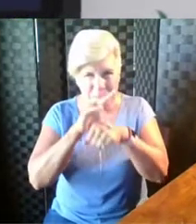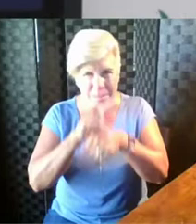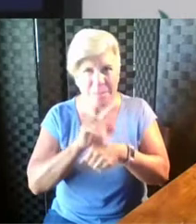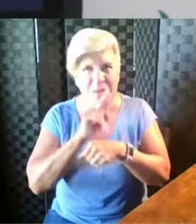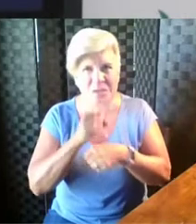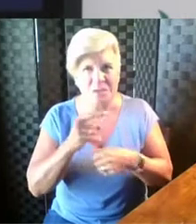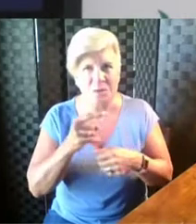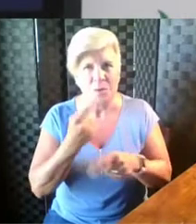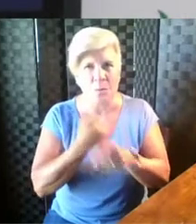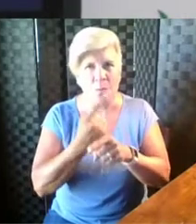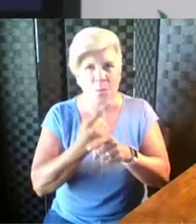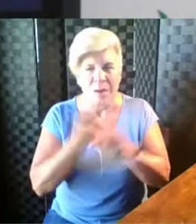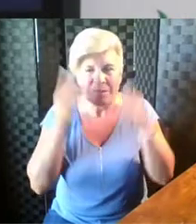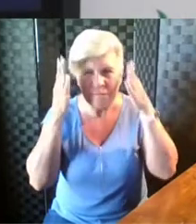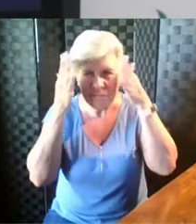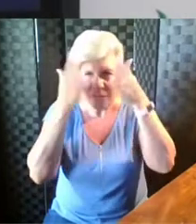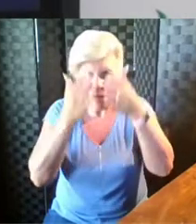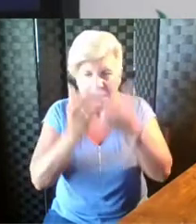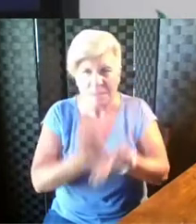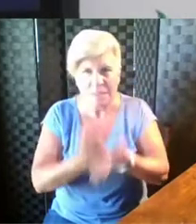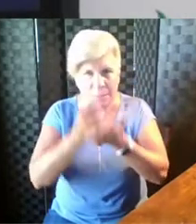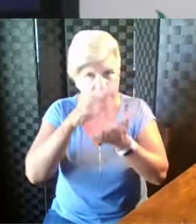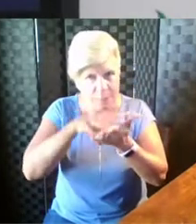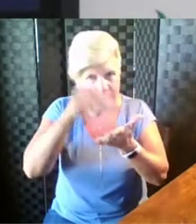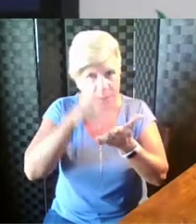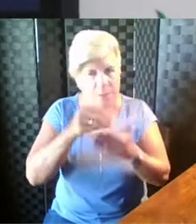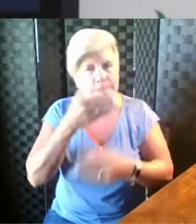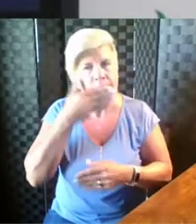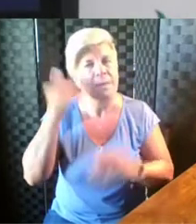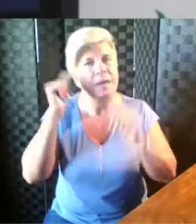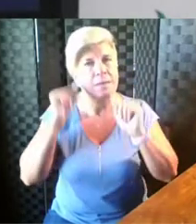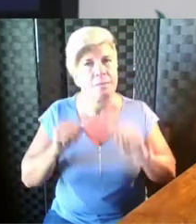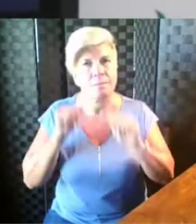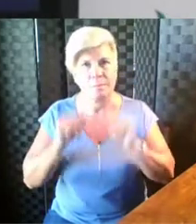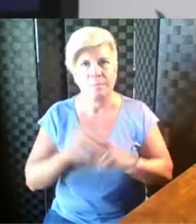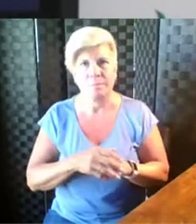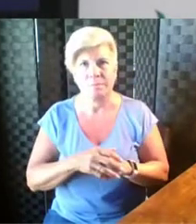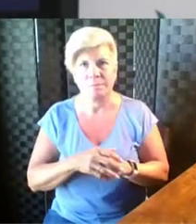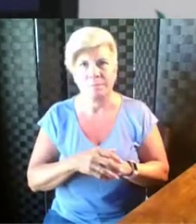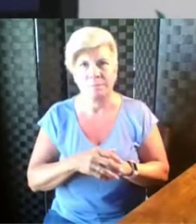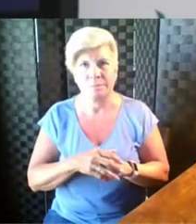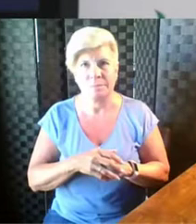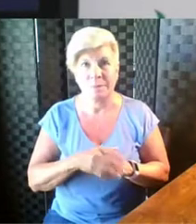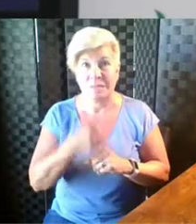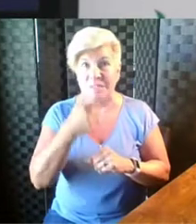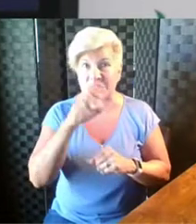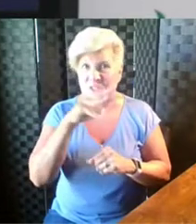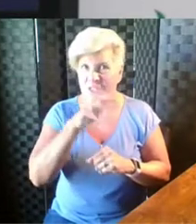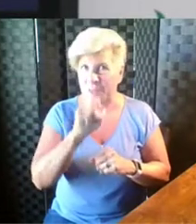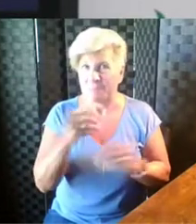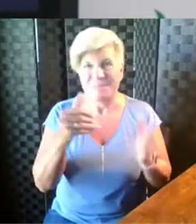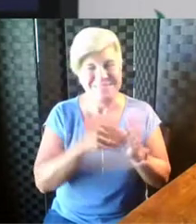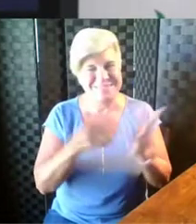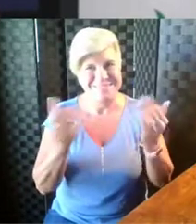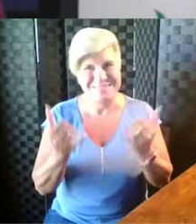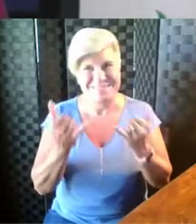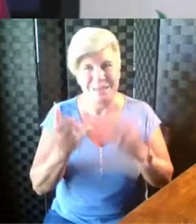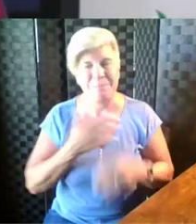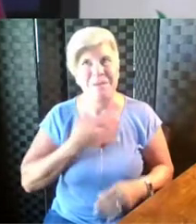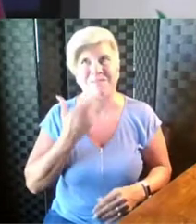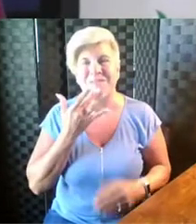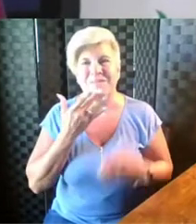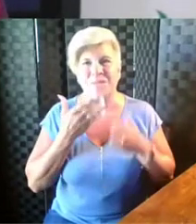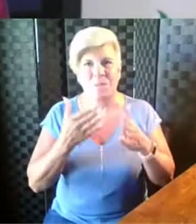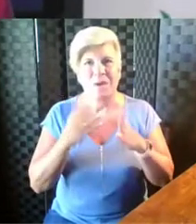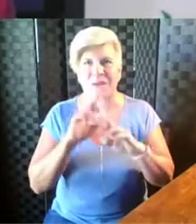sure that we have the right mindset so that we can learn as best as we are able. We've got our learning gems again today. It's my favorite